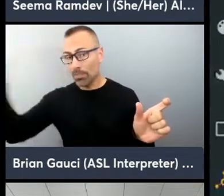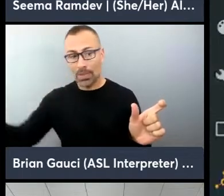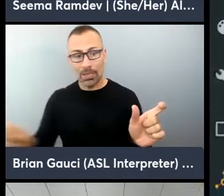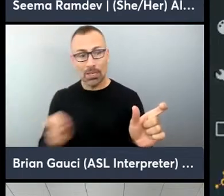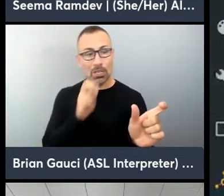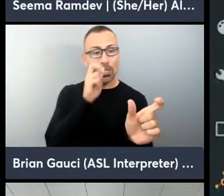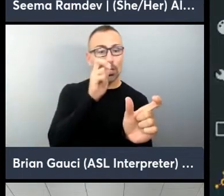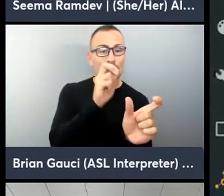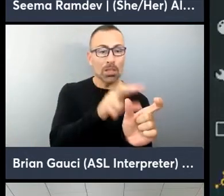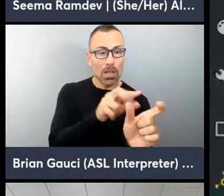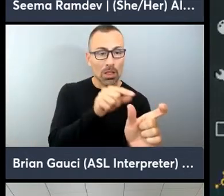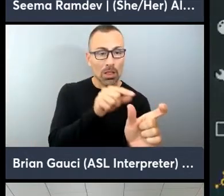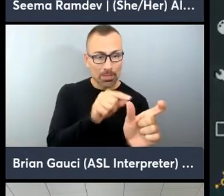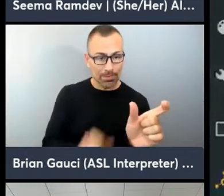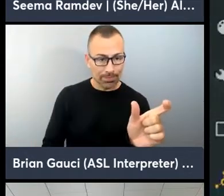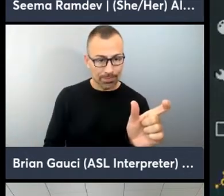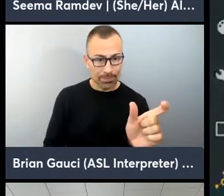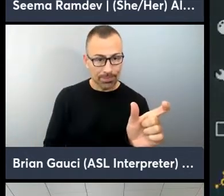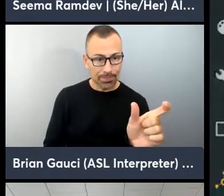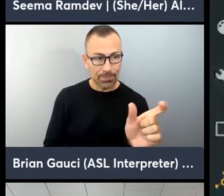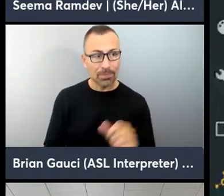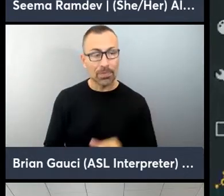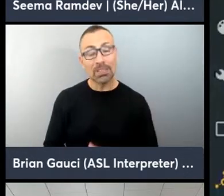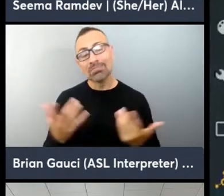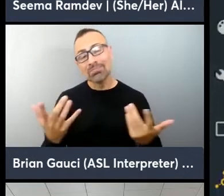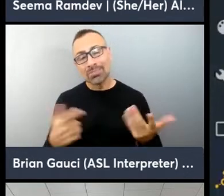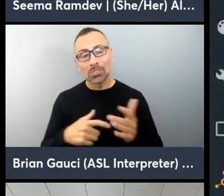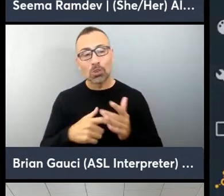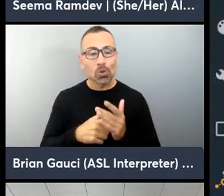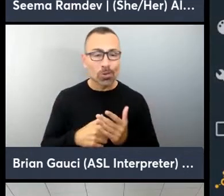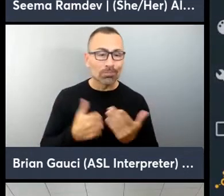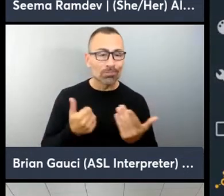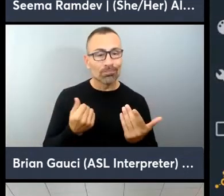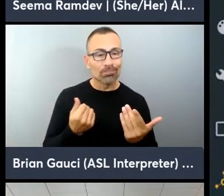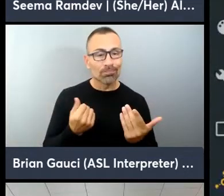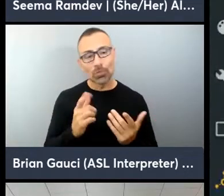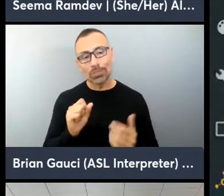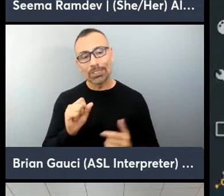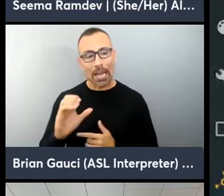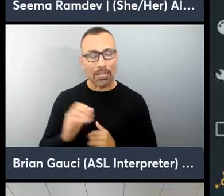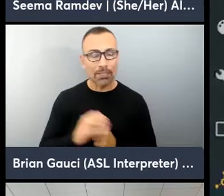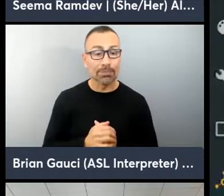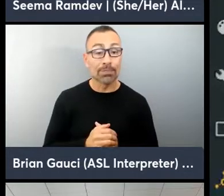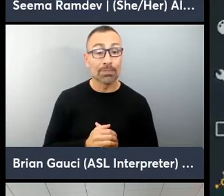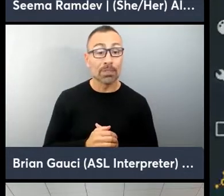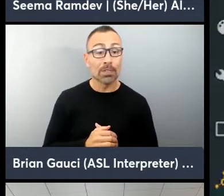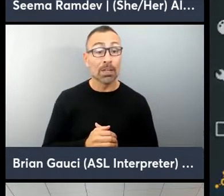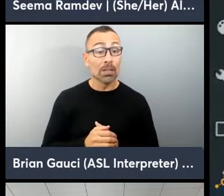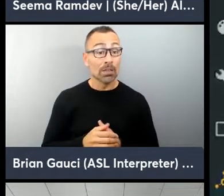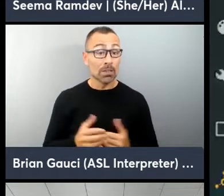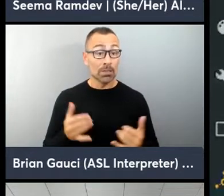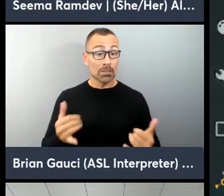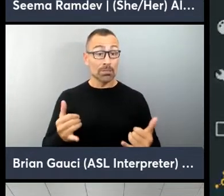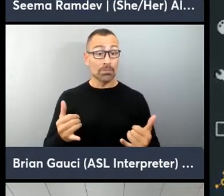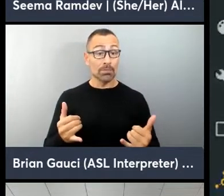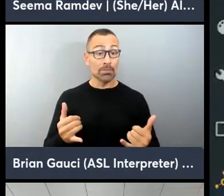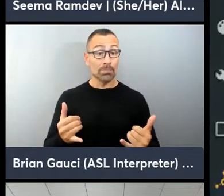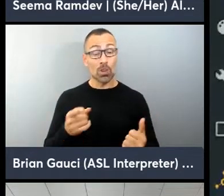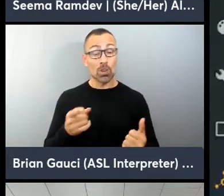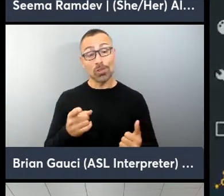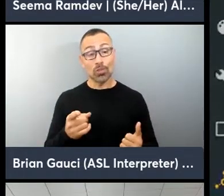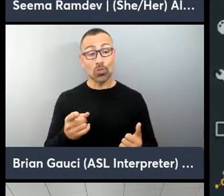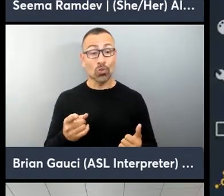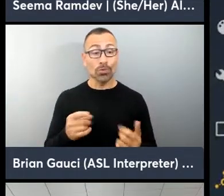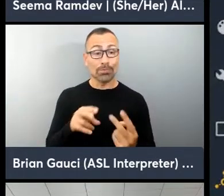feature group, right? Got And it. this takes a few seconds. So now this is when you're actually either loading